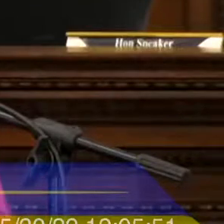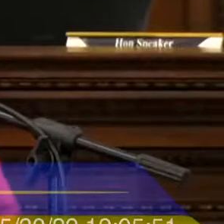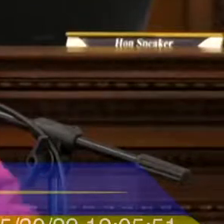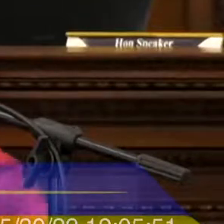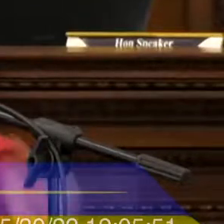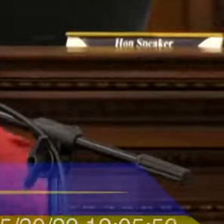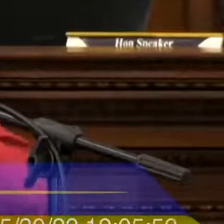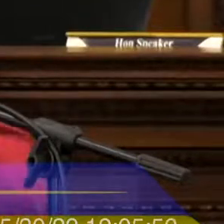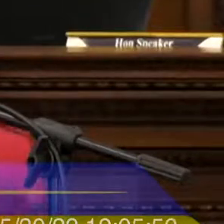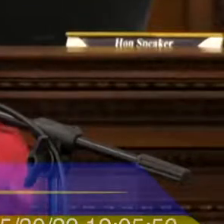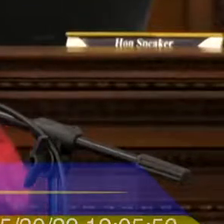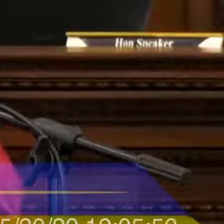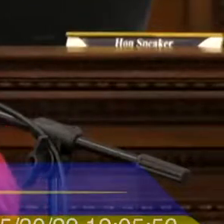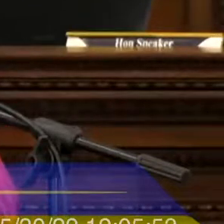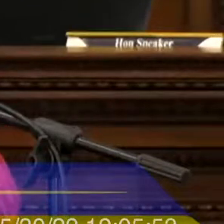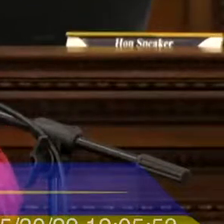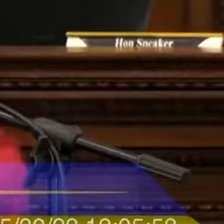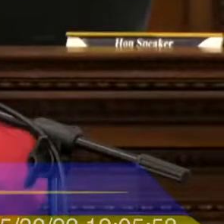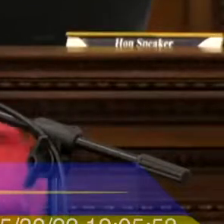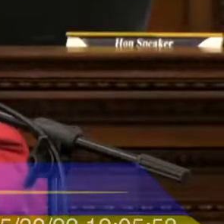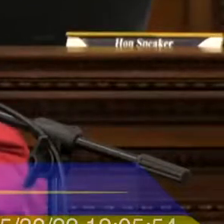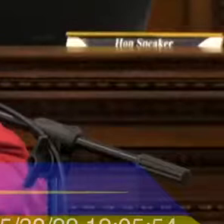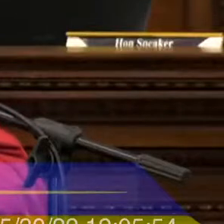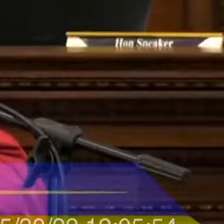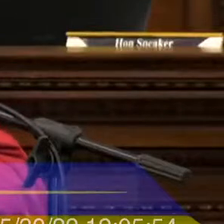i greet you in the name of kosado